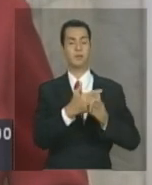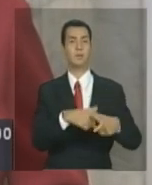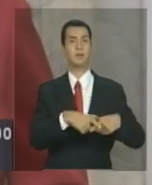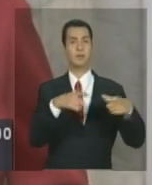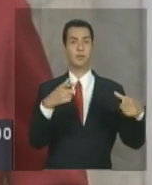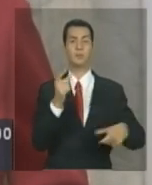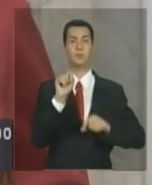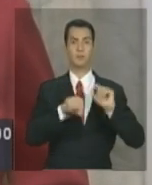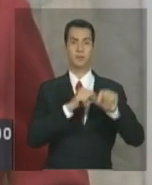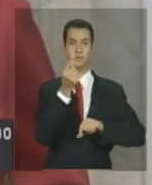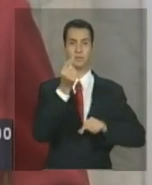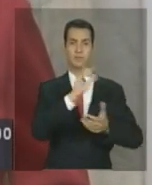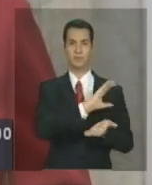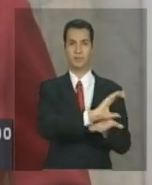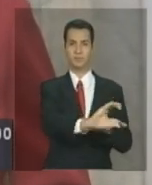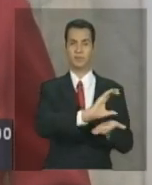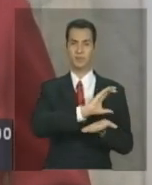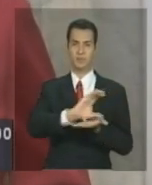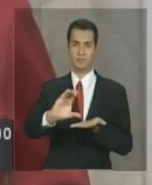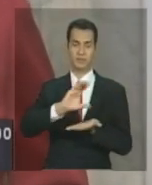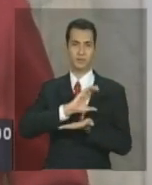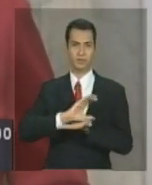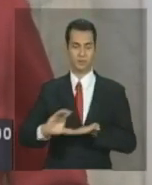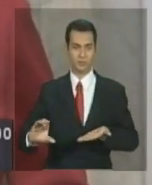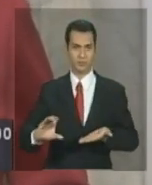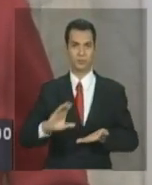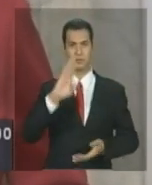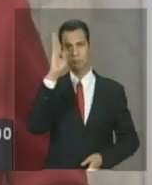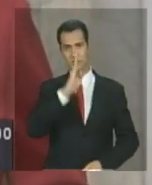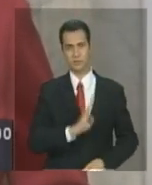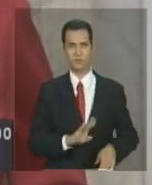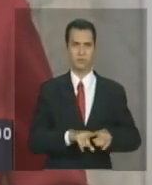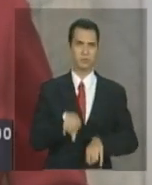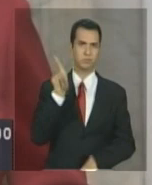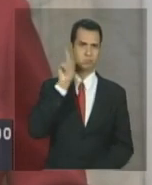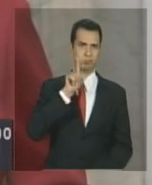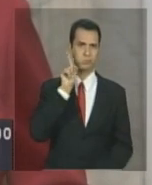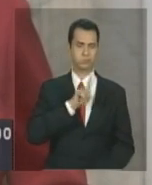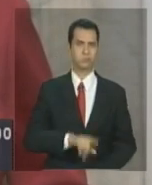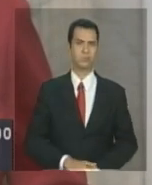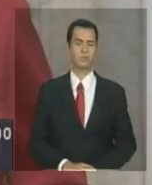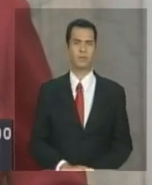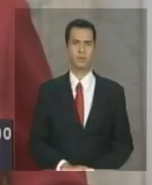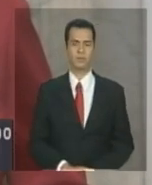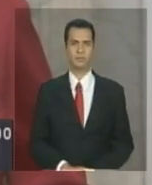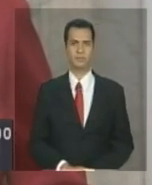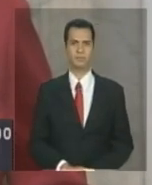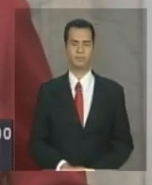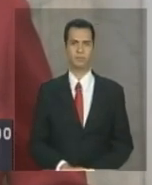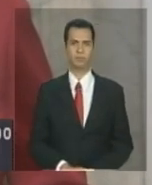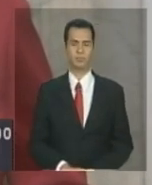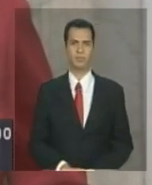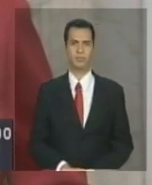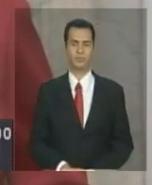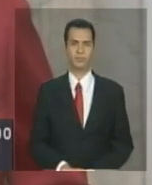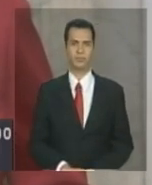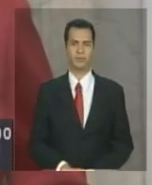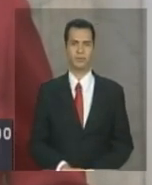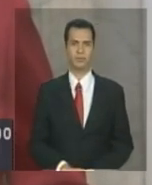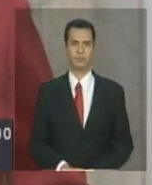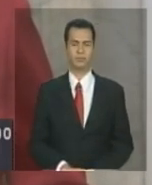recíprocos entre Brasil e Estados Unidos. While at the same time expanding mutual